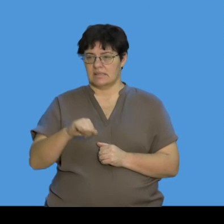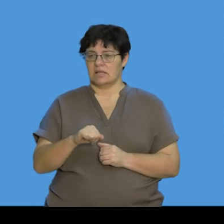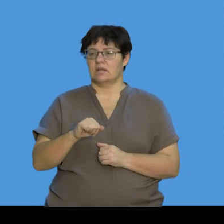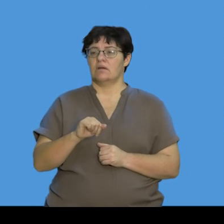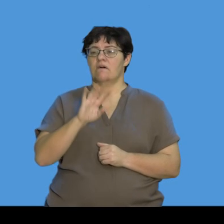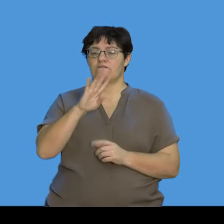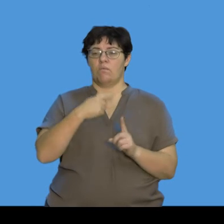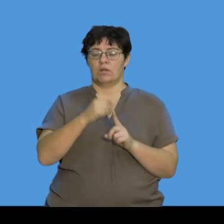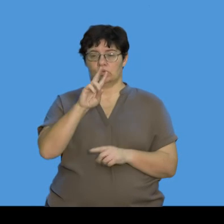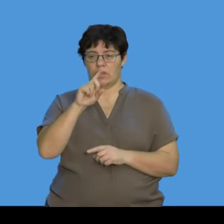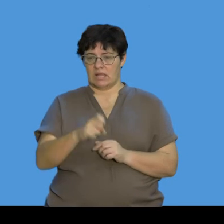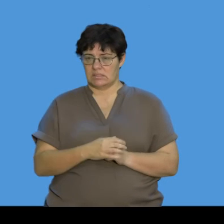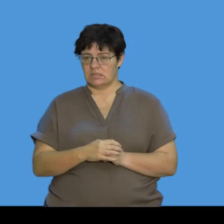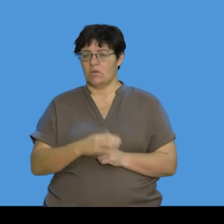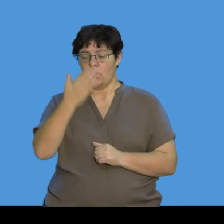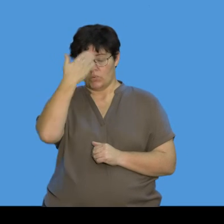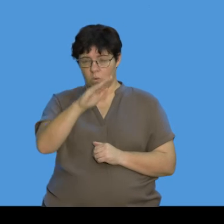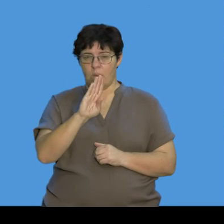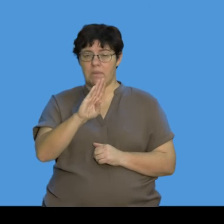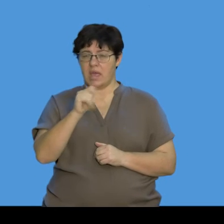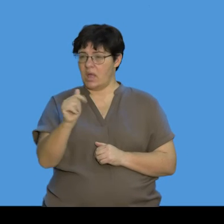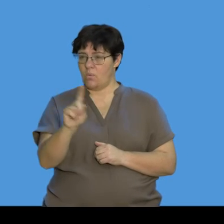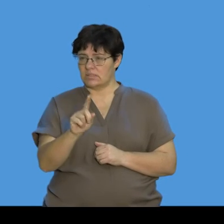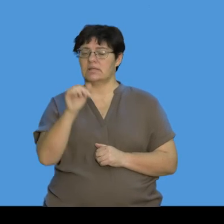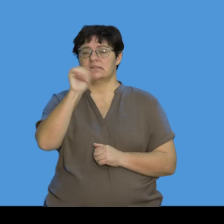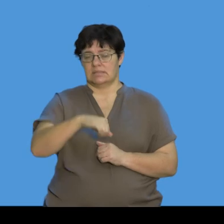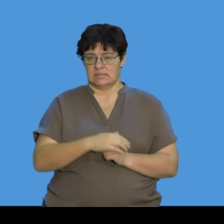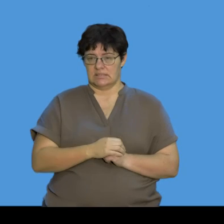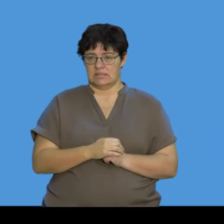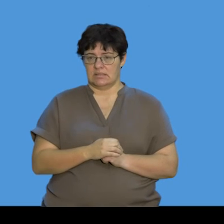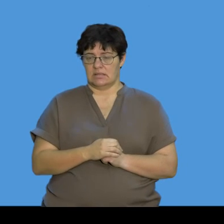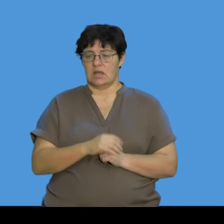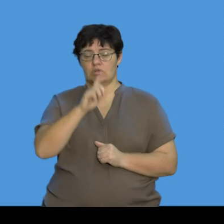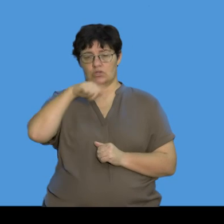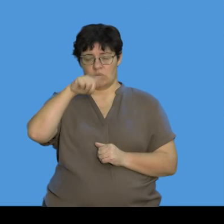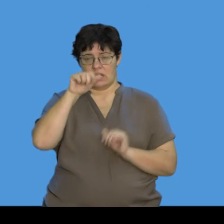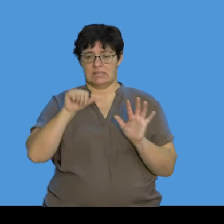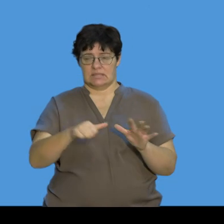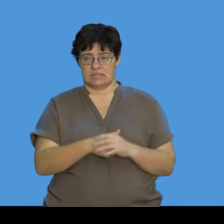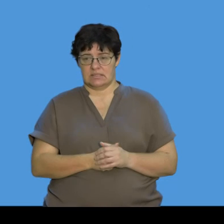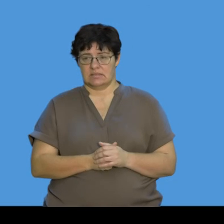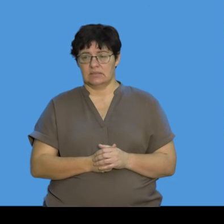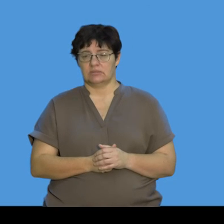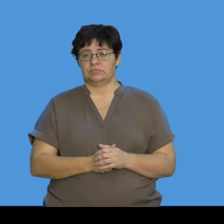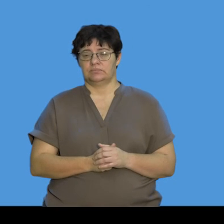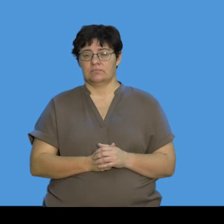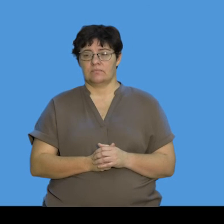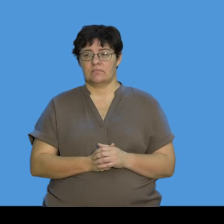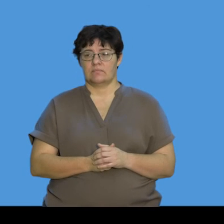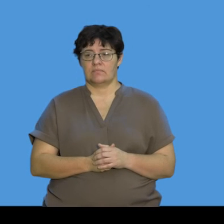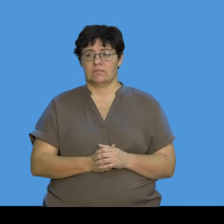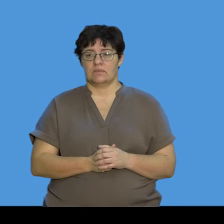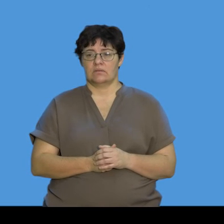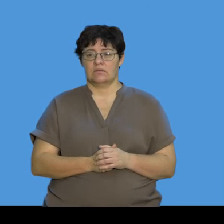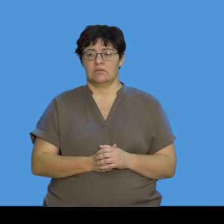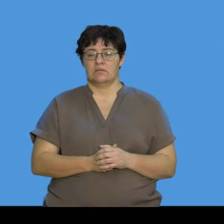4 plus 2x. Do I know what BA is? Yes, it is the square root of 6. So this means that